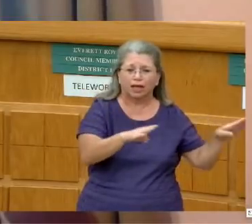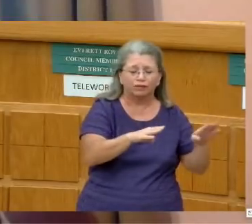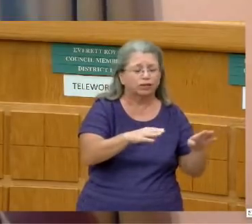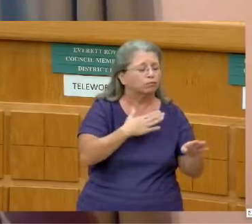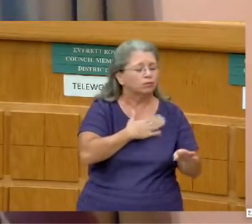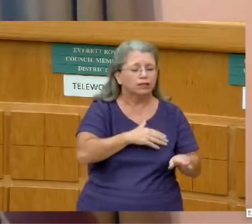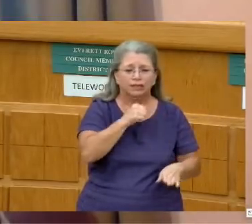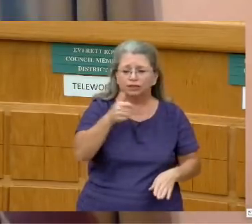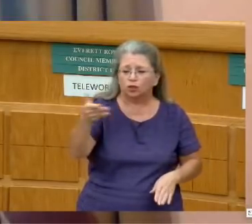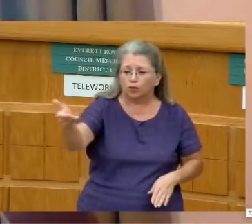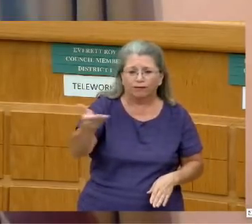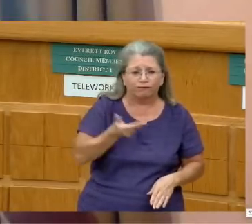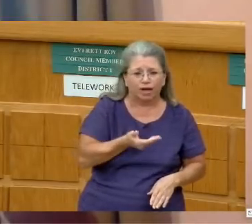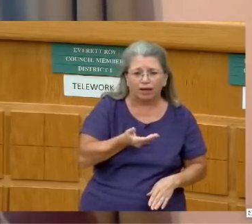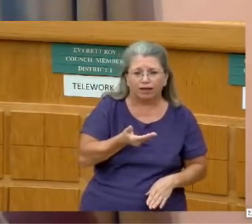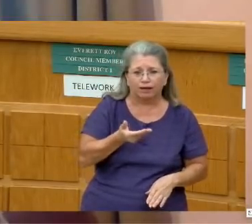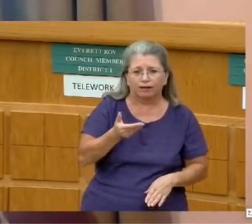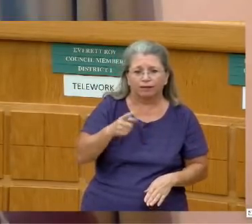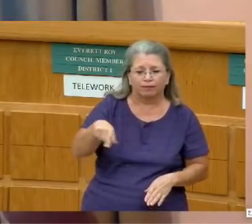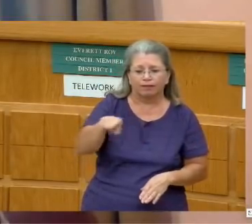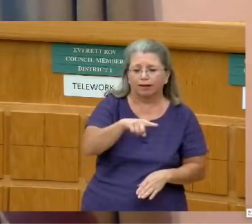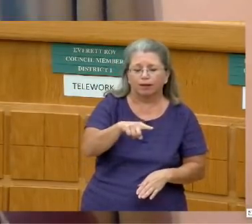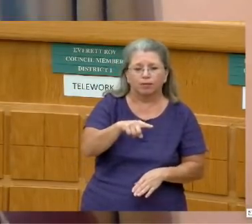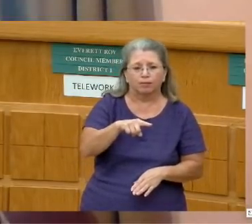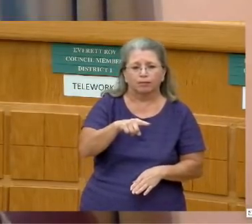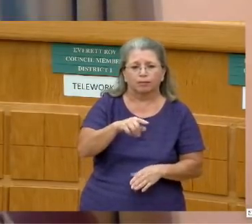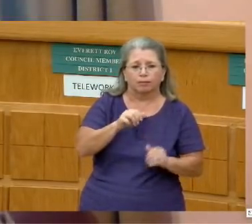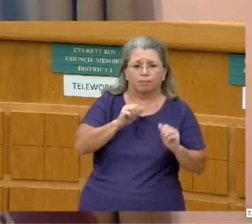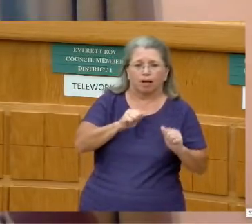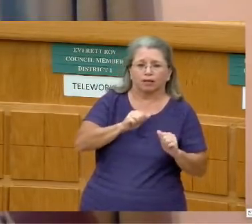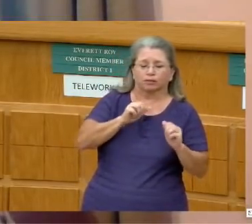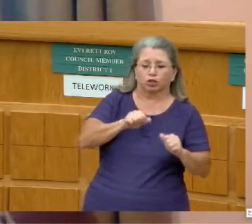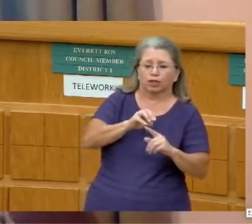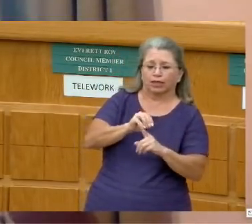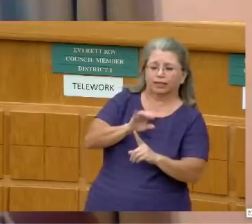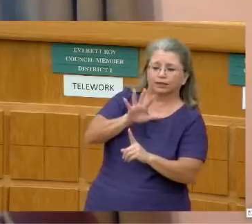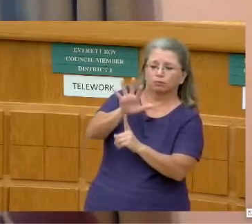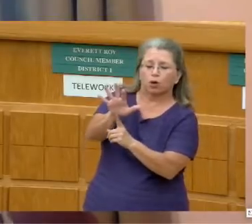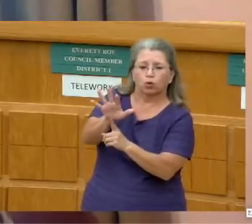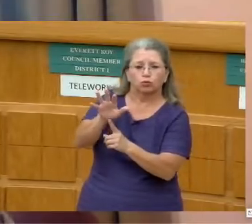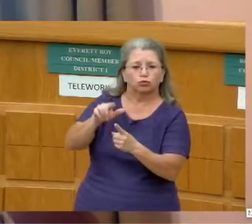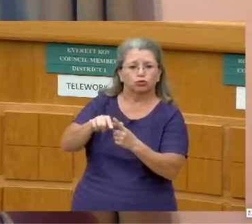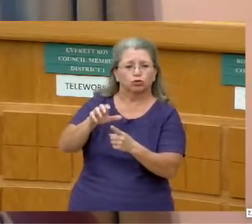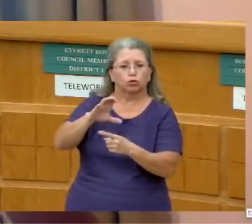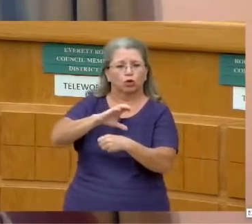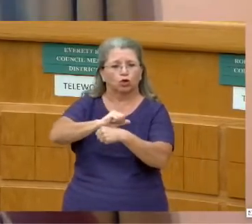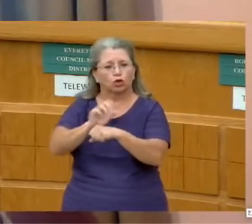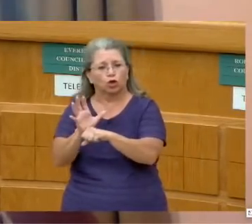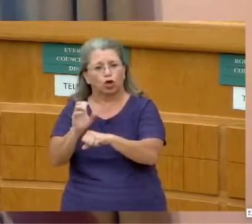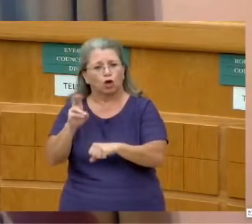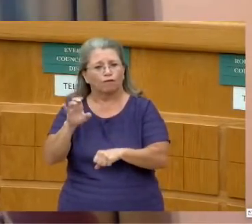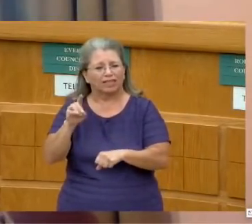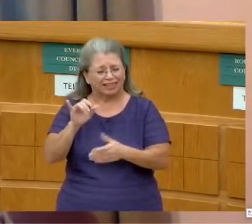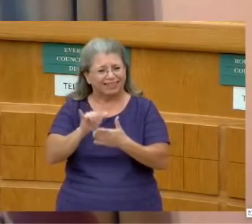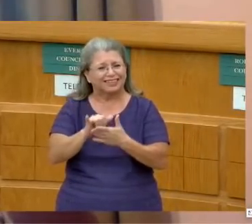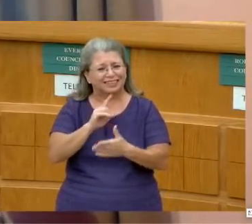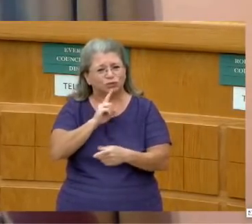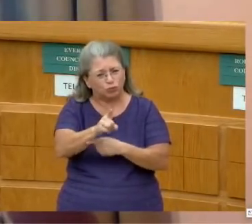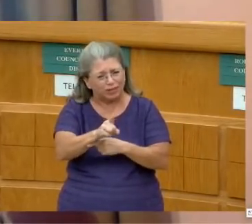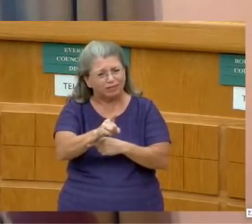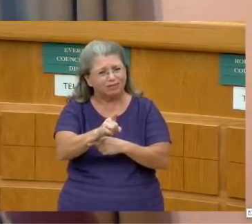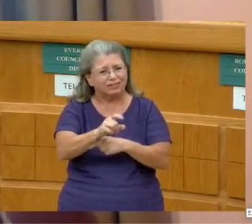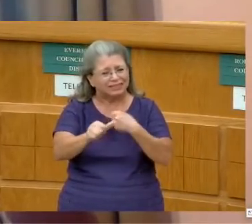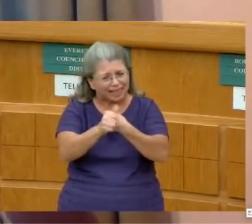them over to potentially expose them to COVID-19. COVID is real. COVID is dangerous. COVID